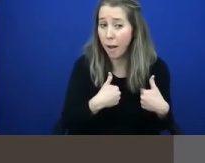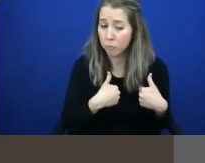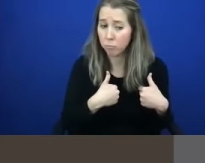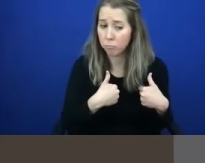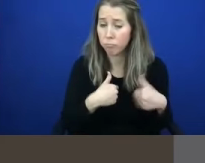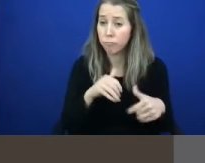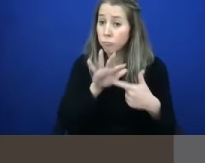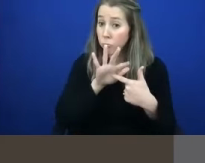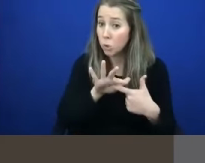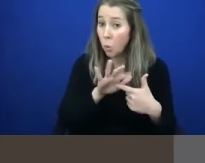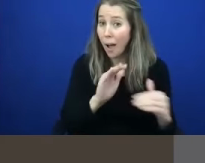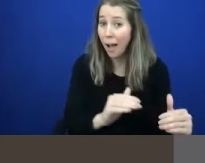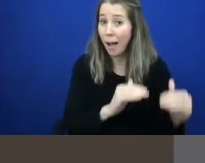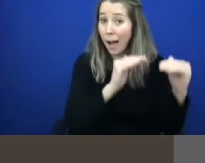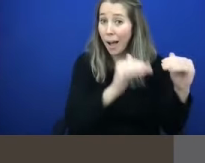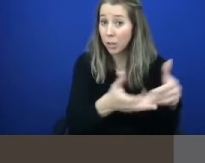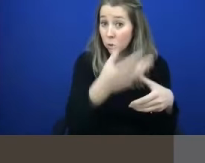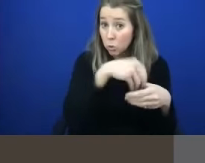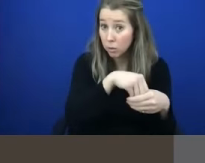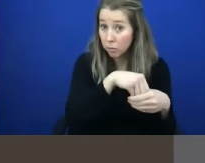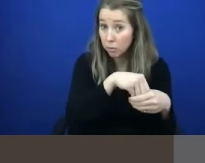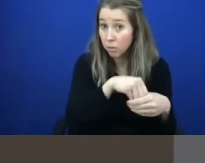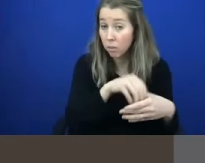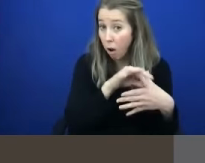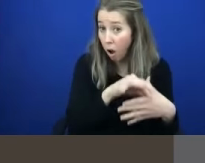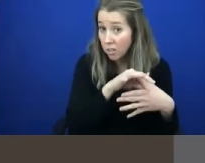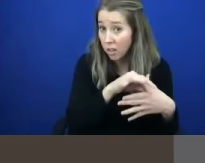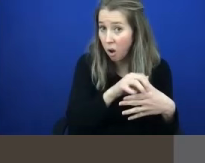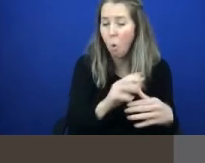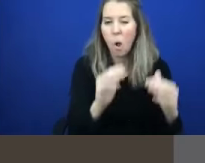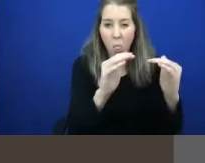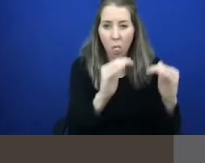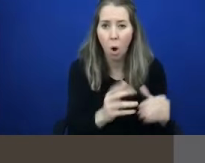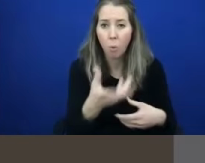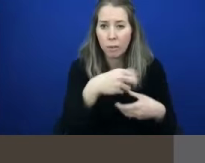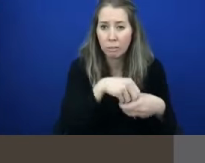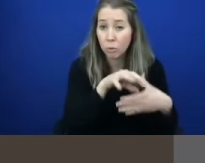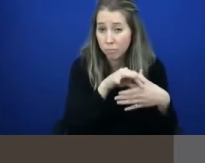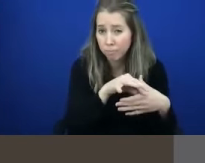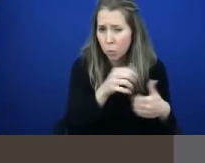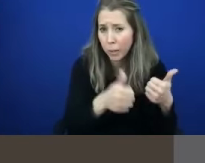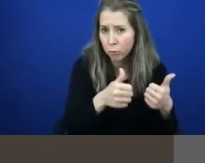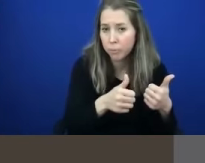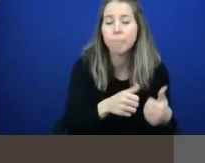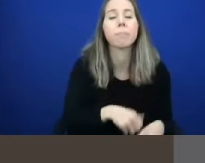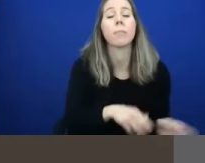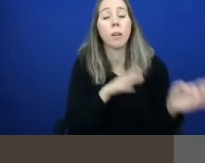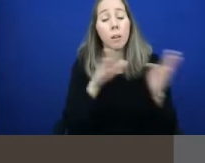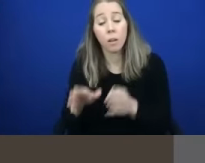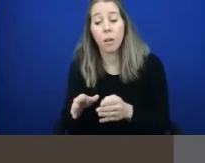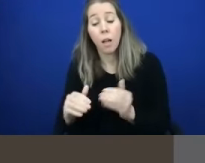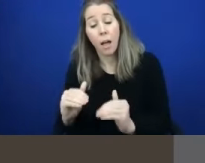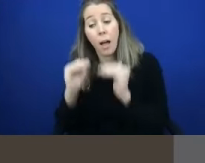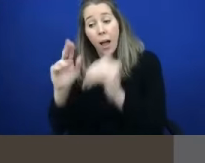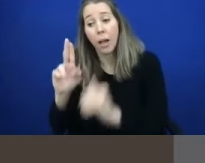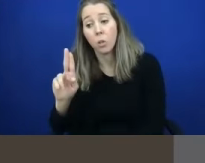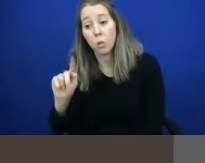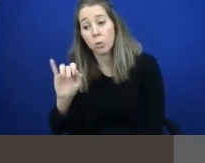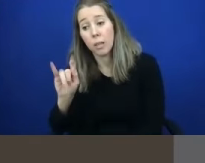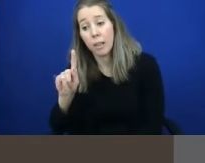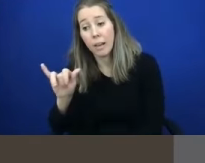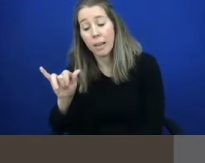show high inclusive content or low inclusive content? Does it show high utility value